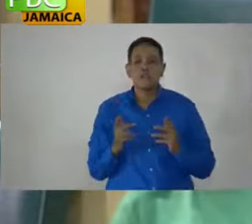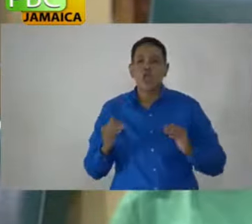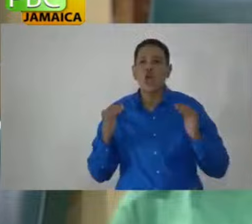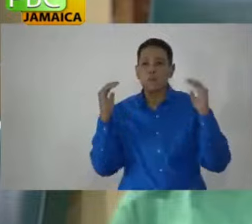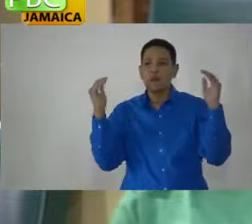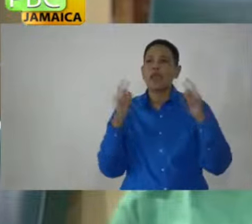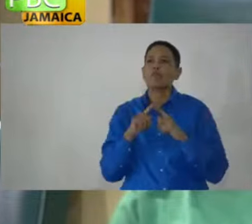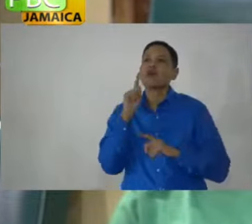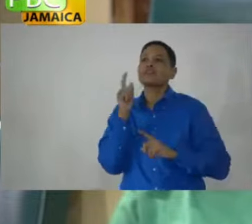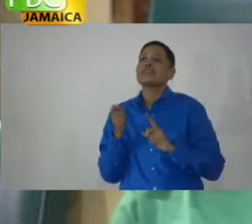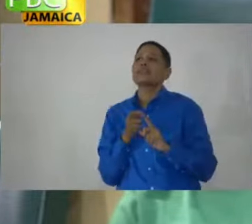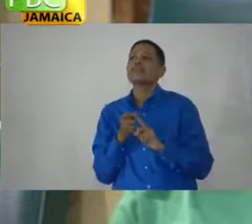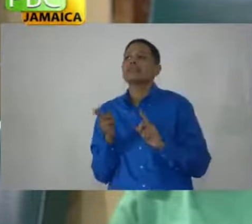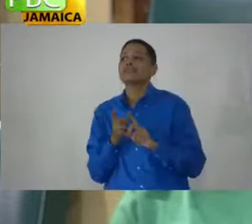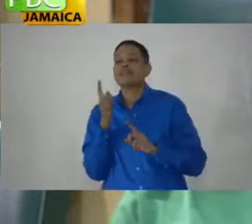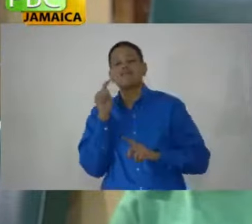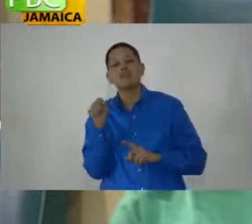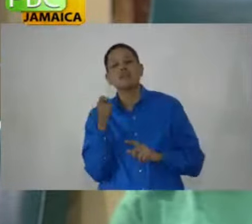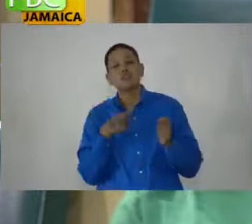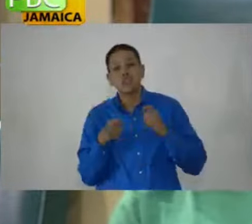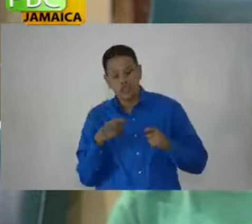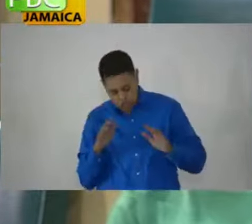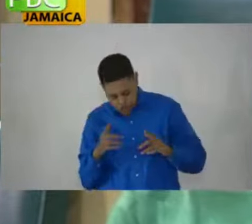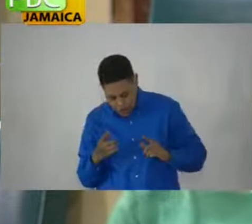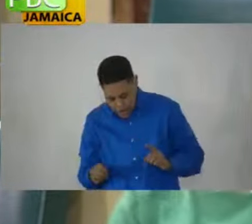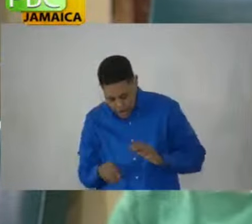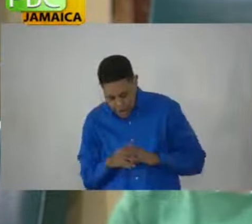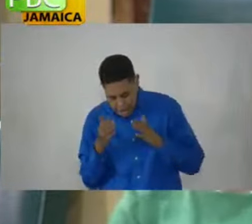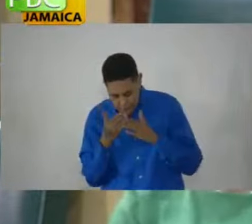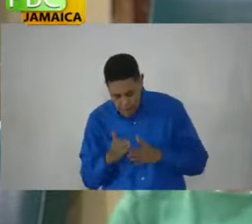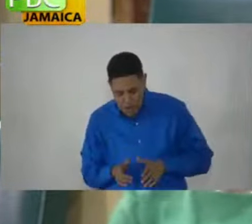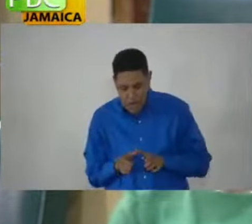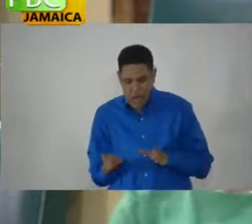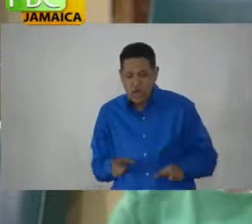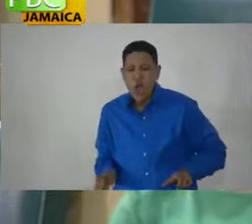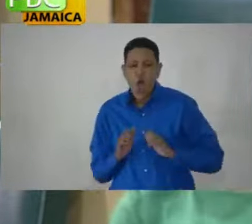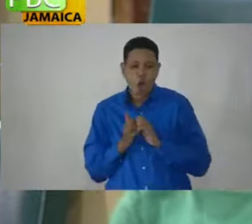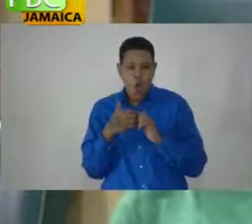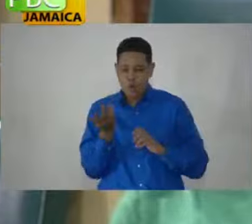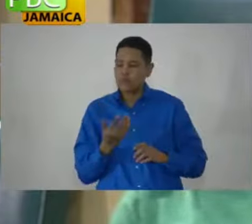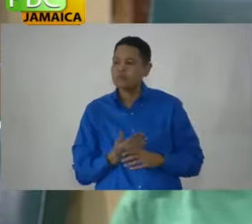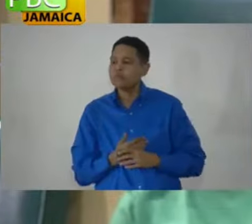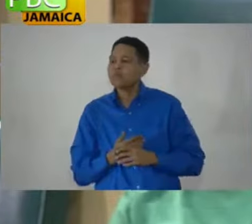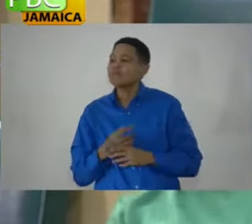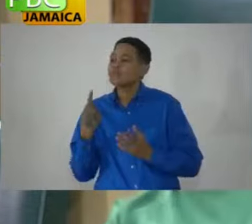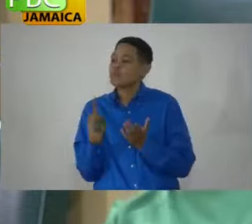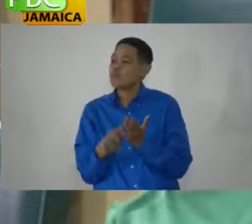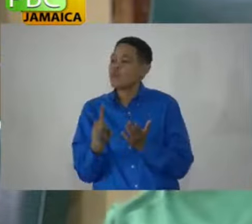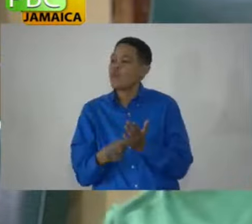the effective dates for these changes. The breakdown is as follows.